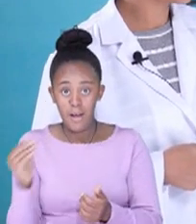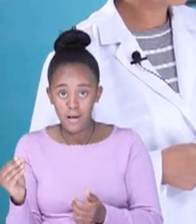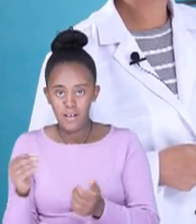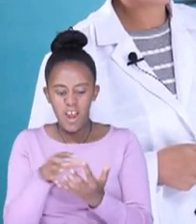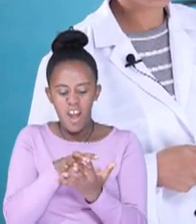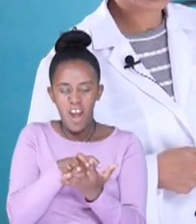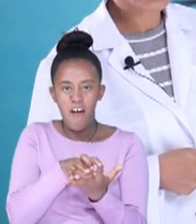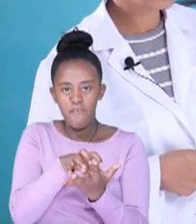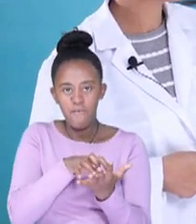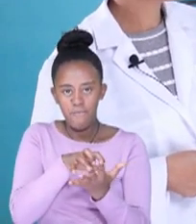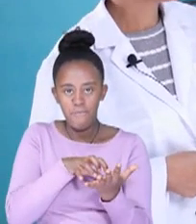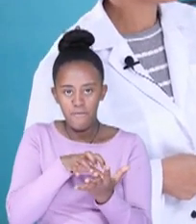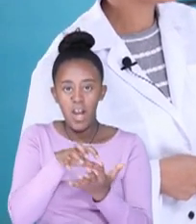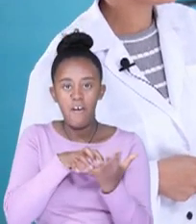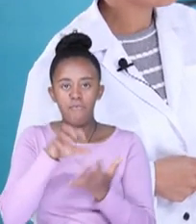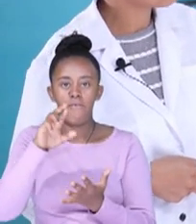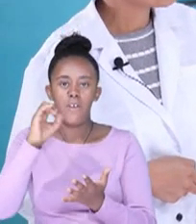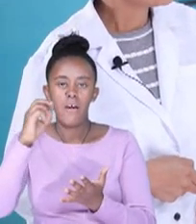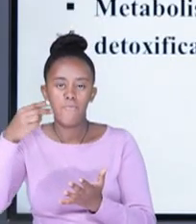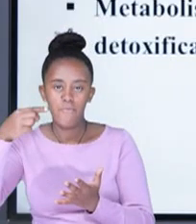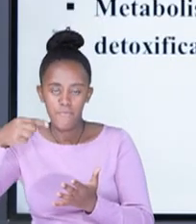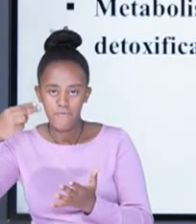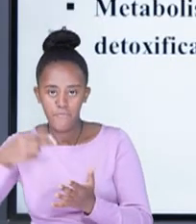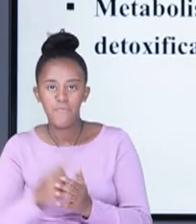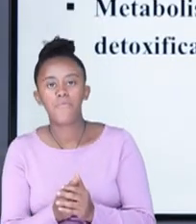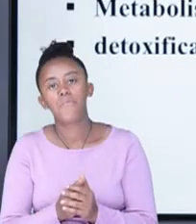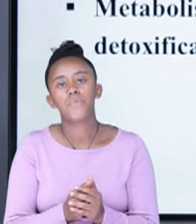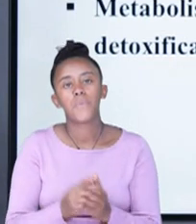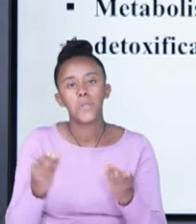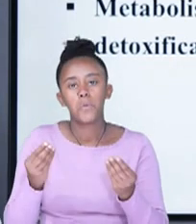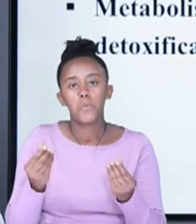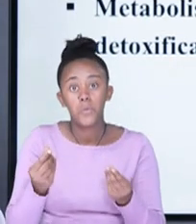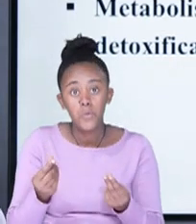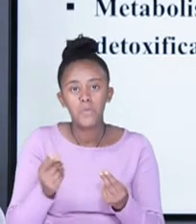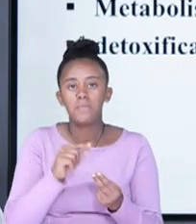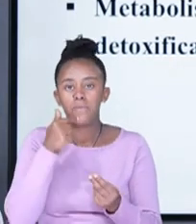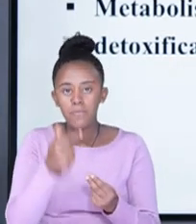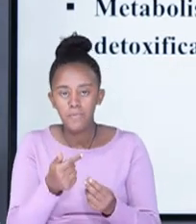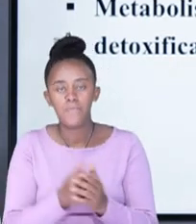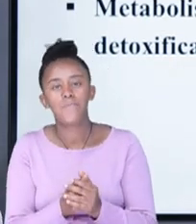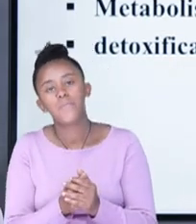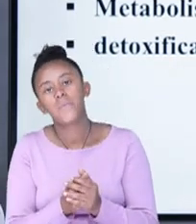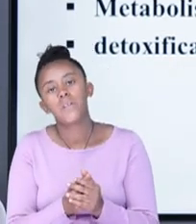and rough endoplasmic reticulum. The smooth endoplasmic